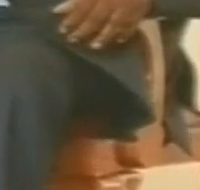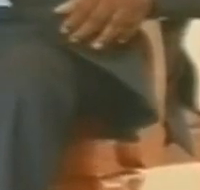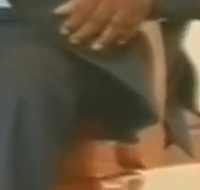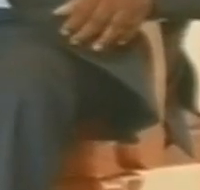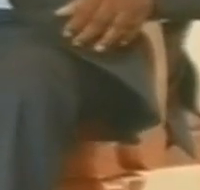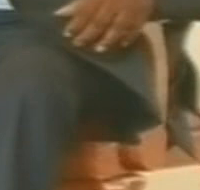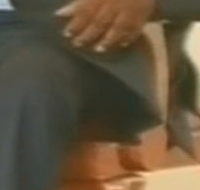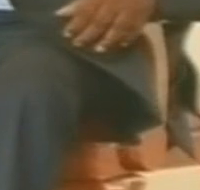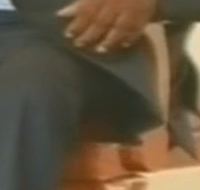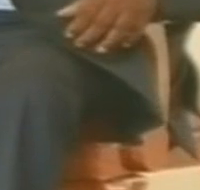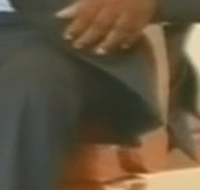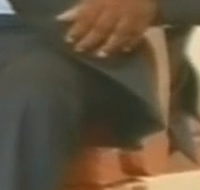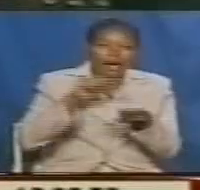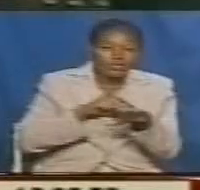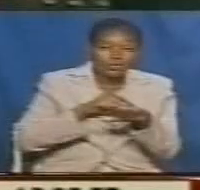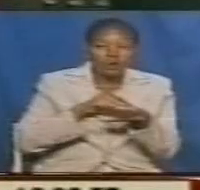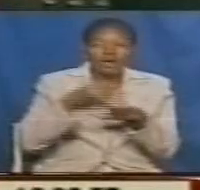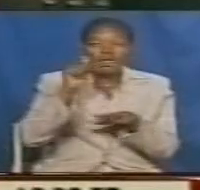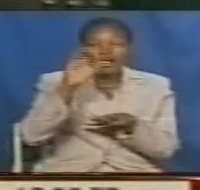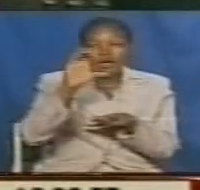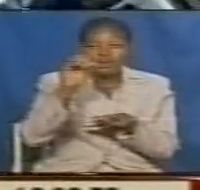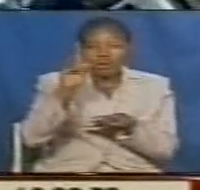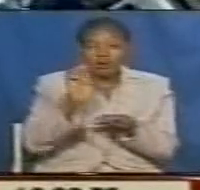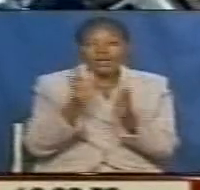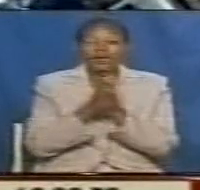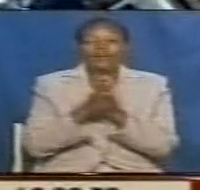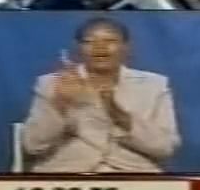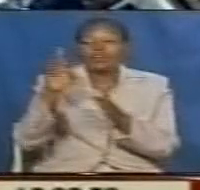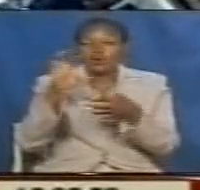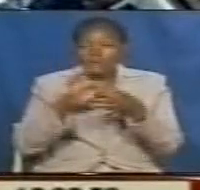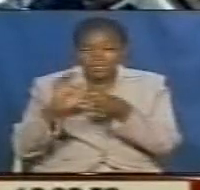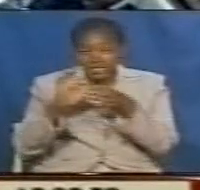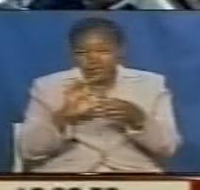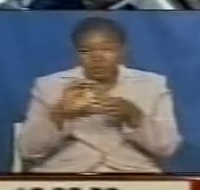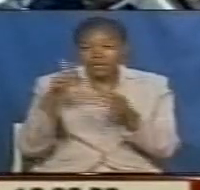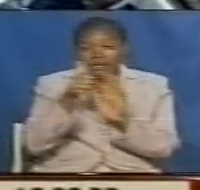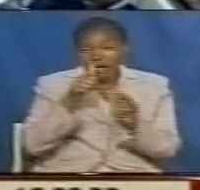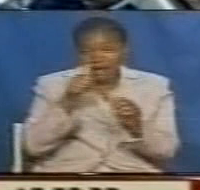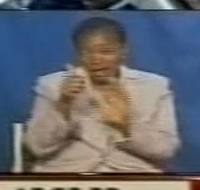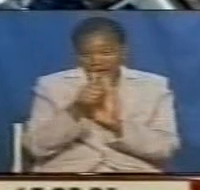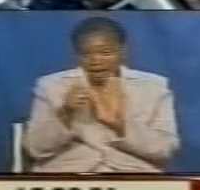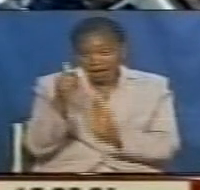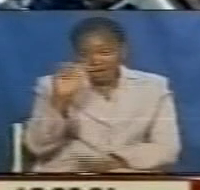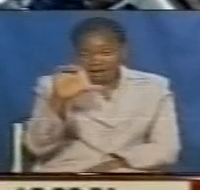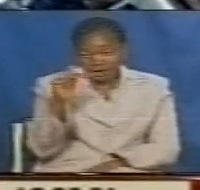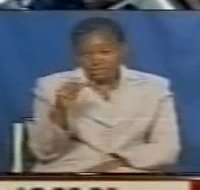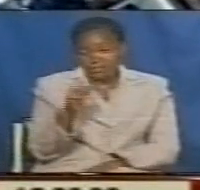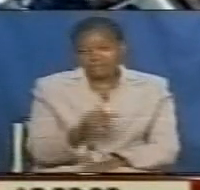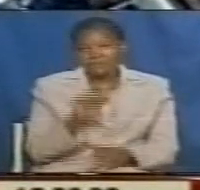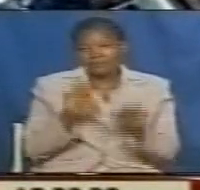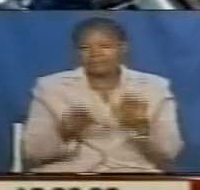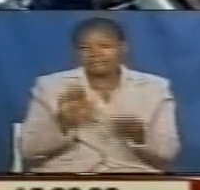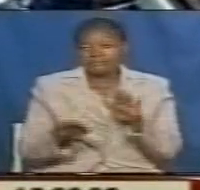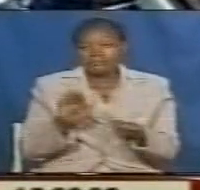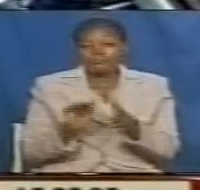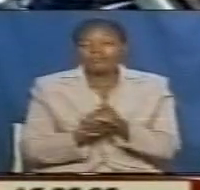negotiating table to come up with a fresh list of nominees to the positions of Chief Justice, Attorney General, Director of Public Prosecutions and Controller of